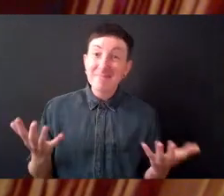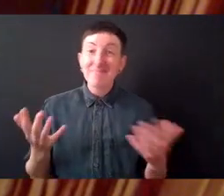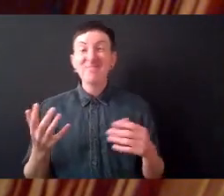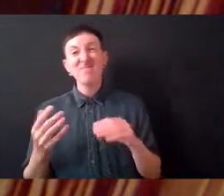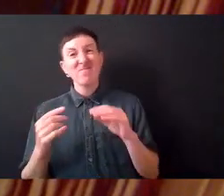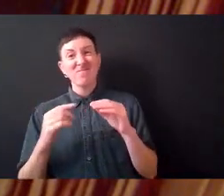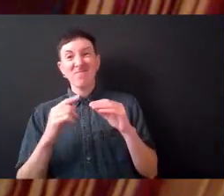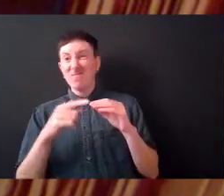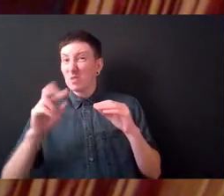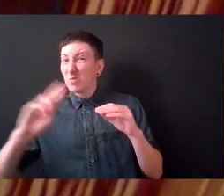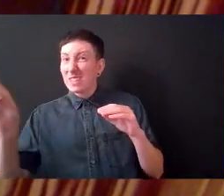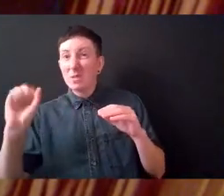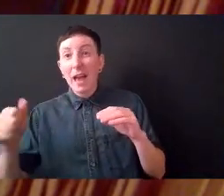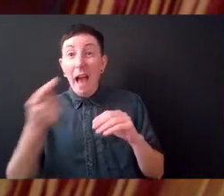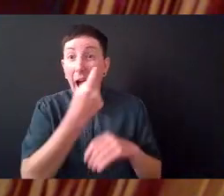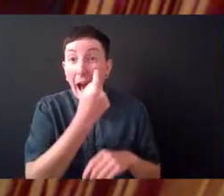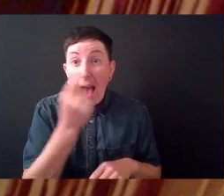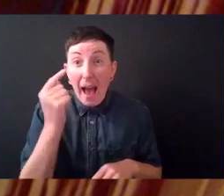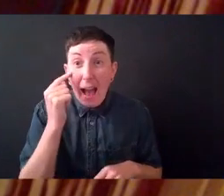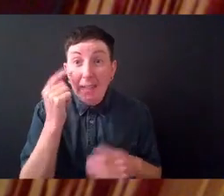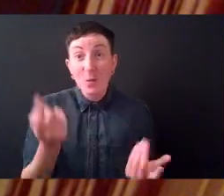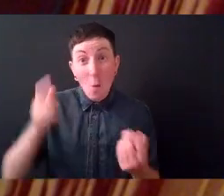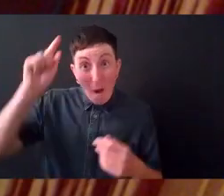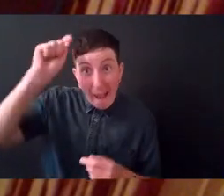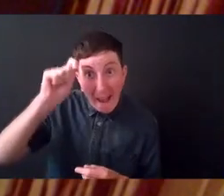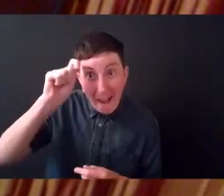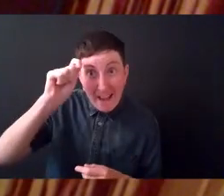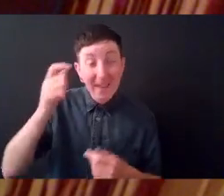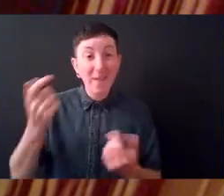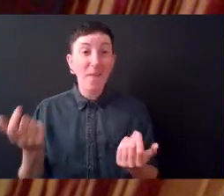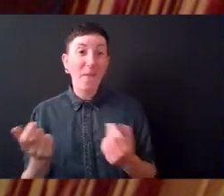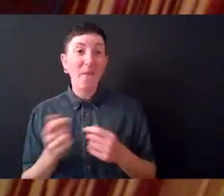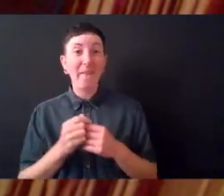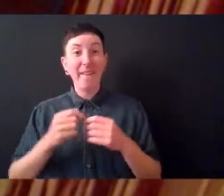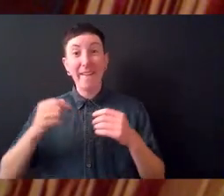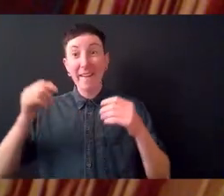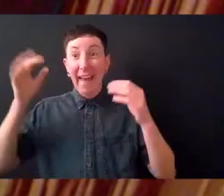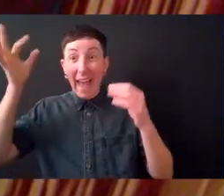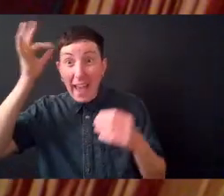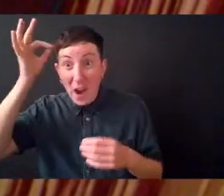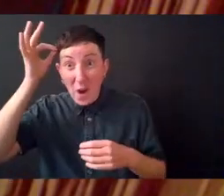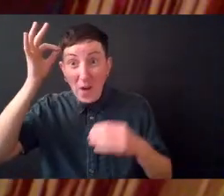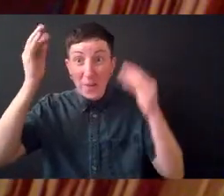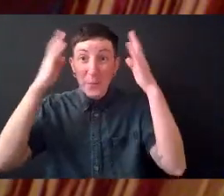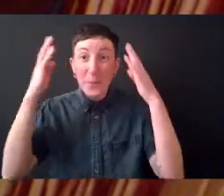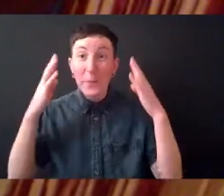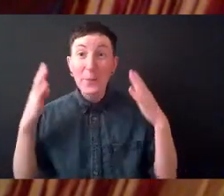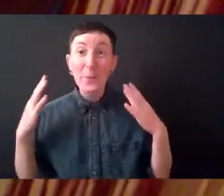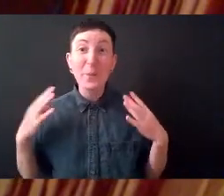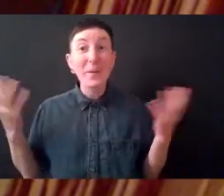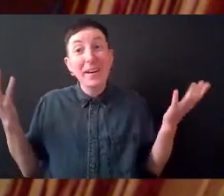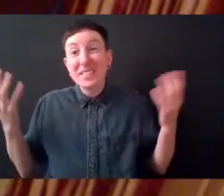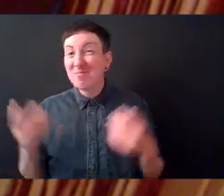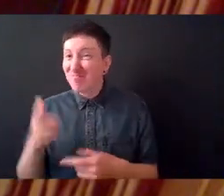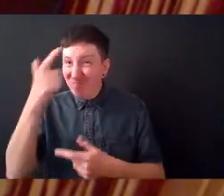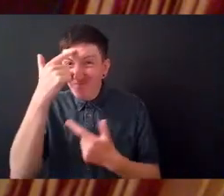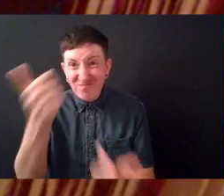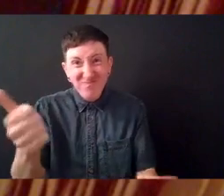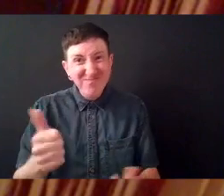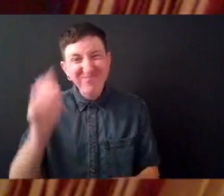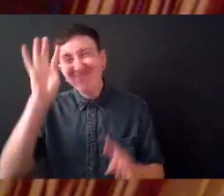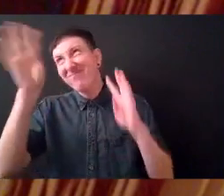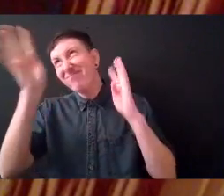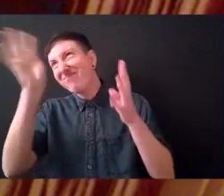eyes. You could give it little hats. You can make some beautiful hair for it. Anything you want.